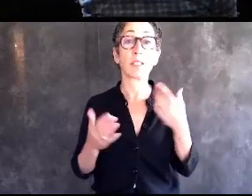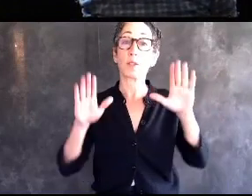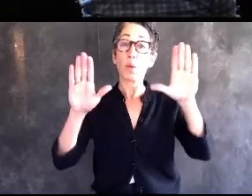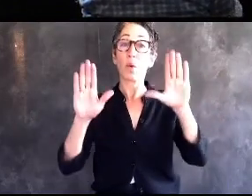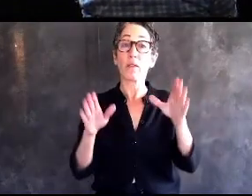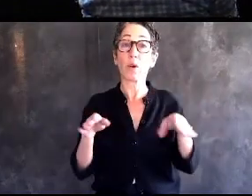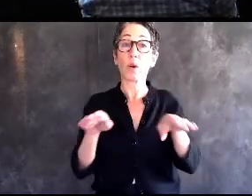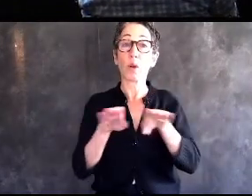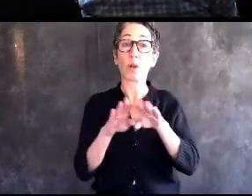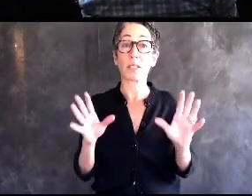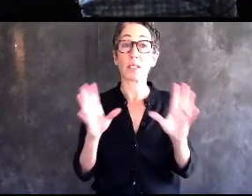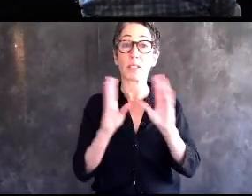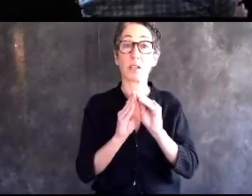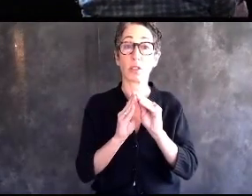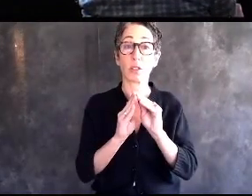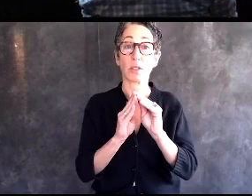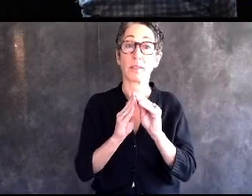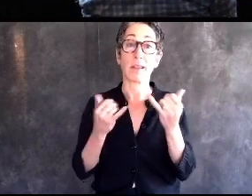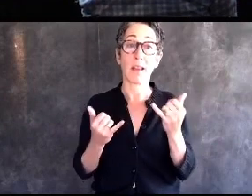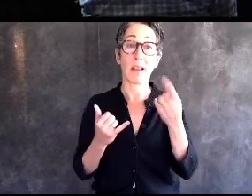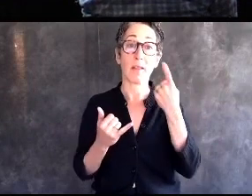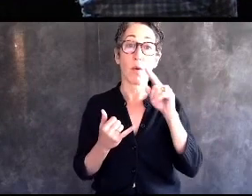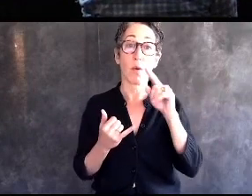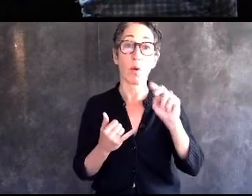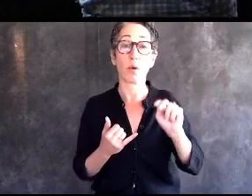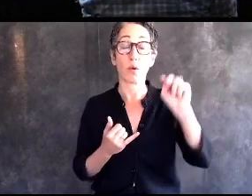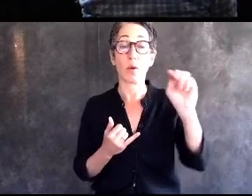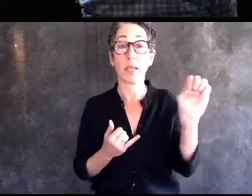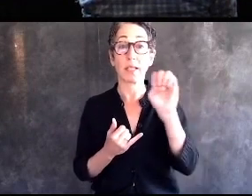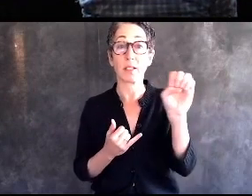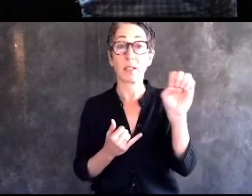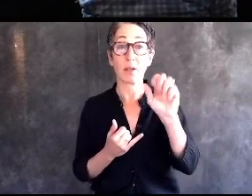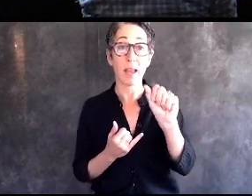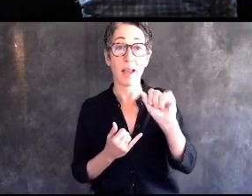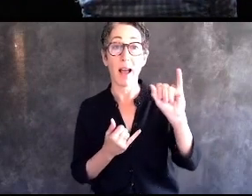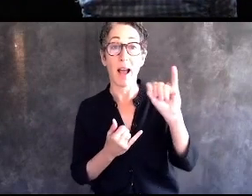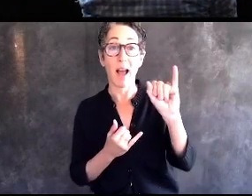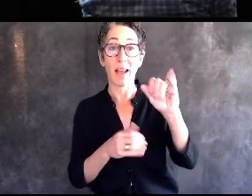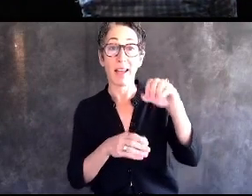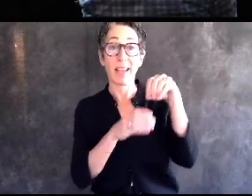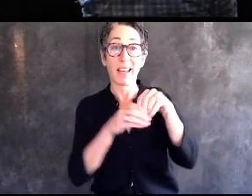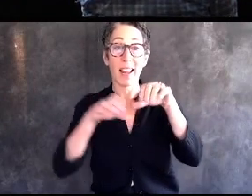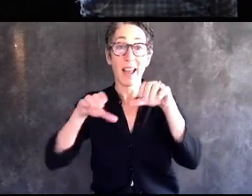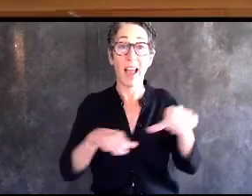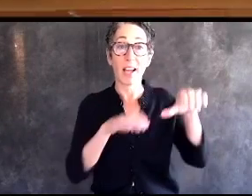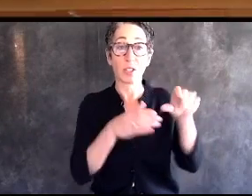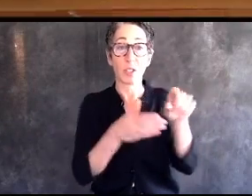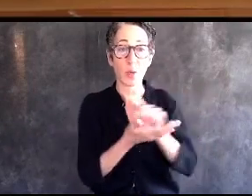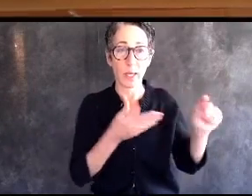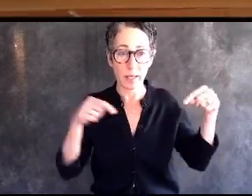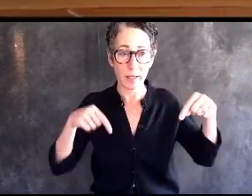you for Northeastern's AI in Action Week. This session